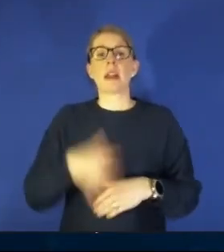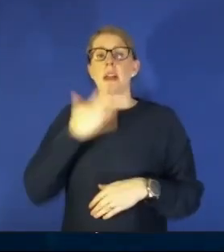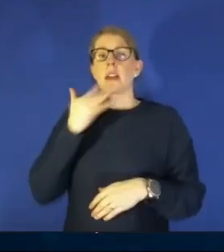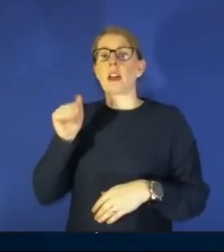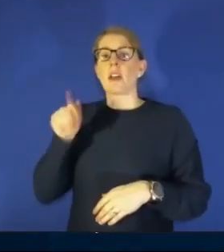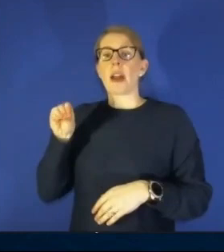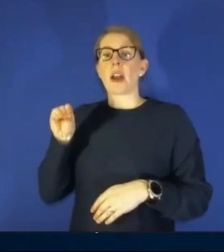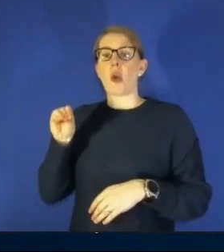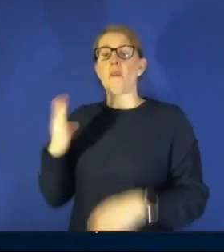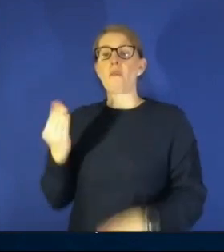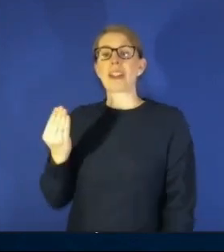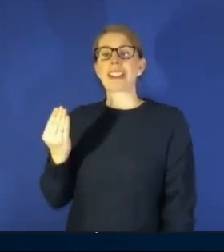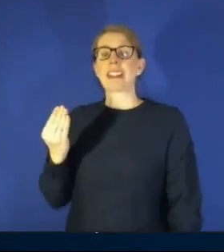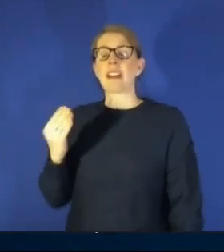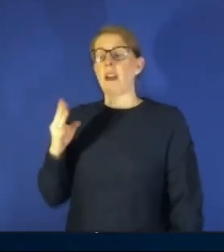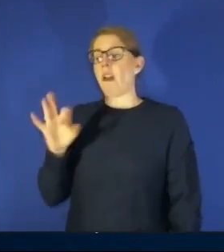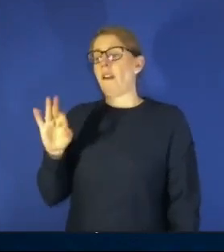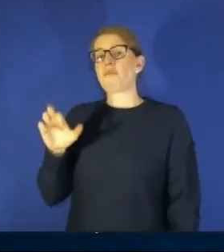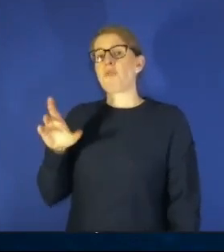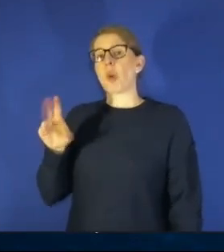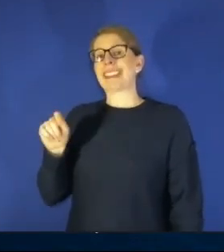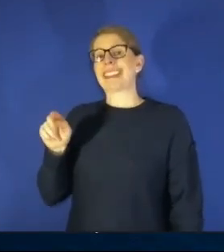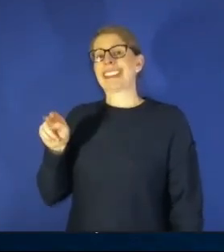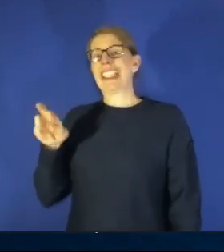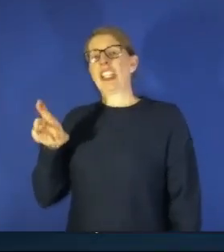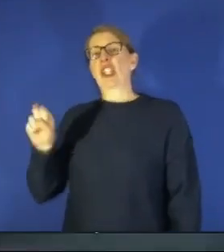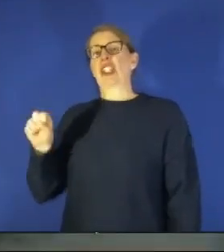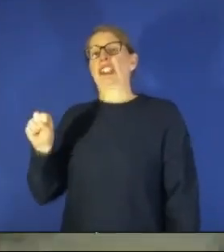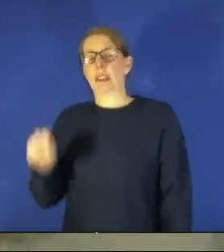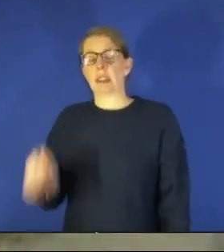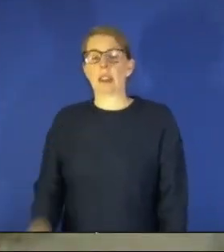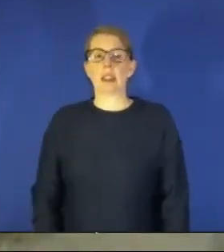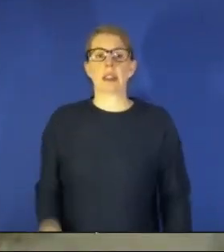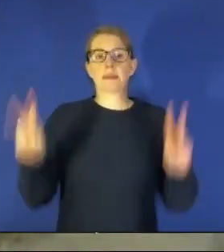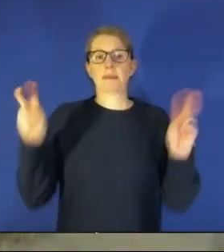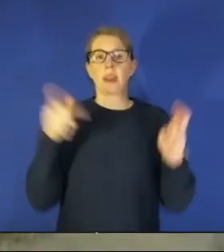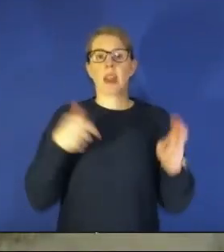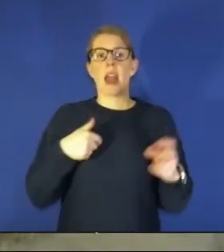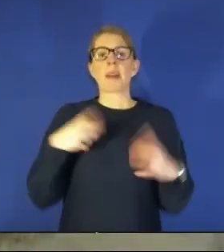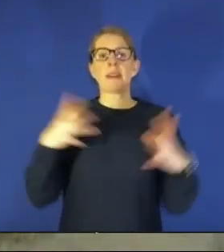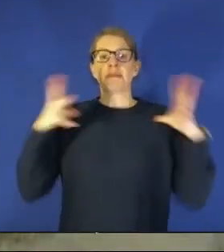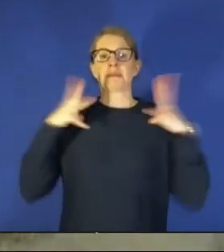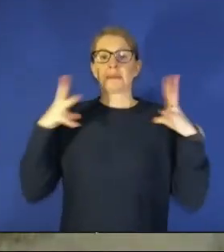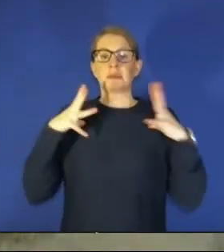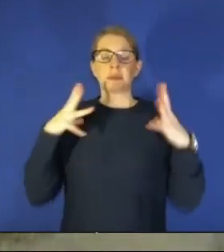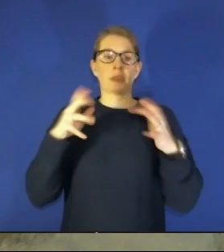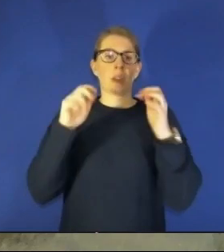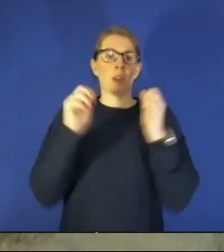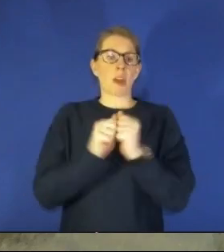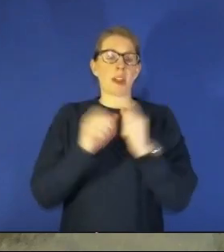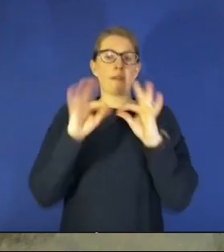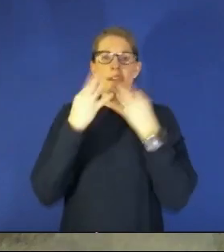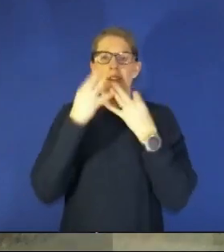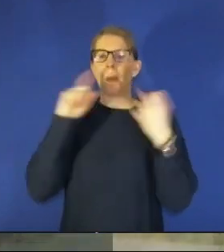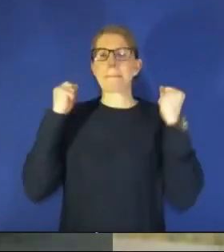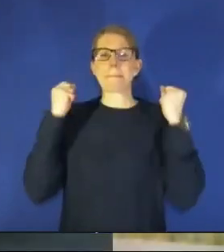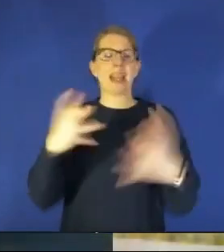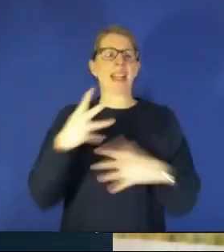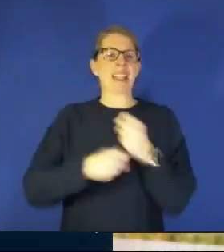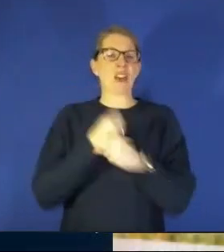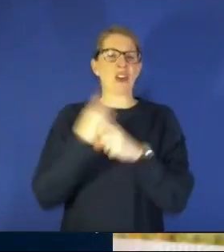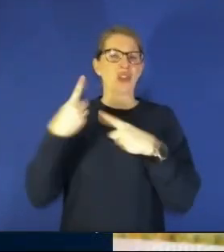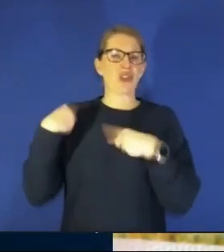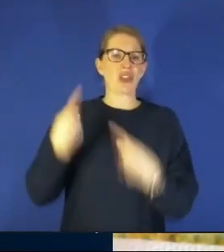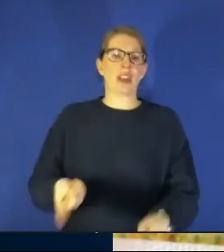14ers. Yeah, the 14ers. I've been vacationing in Colorado with the family for many, many years. And